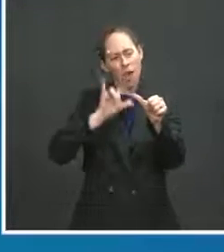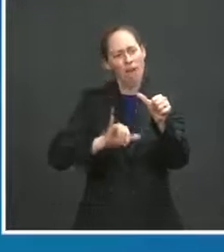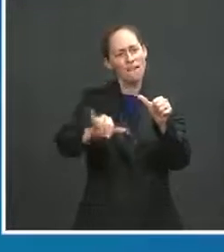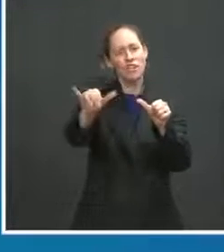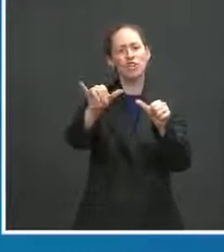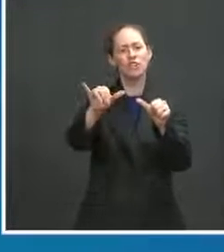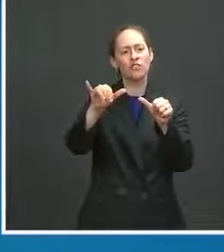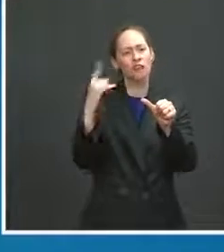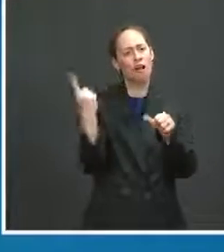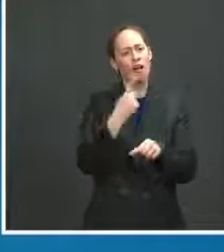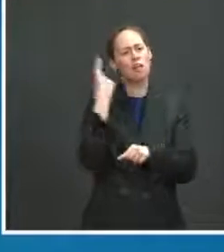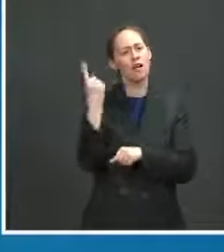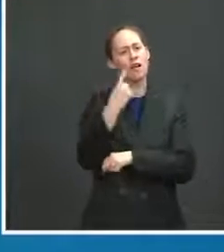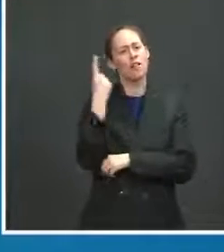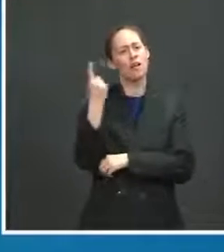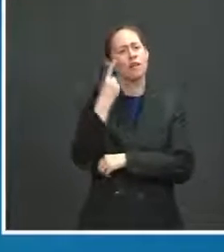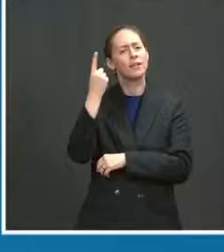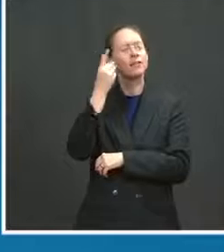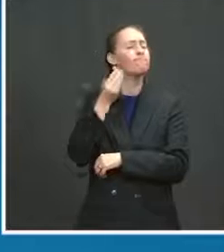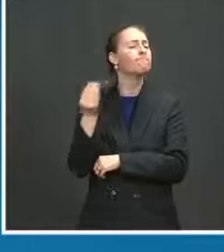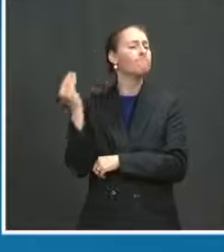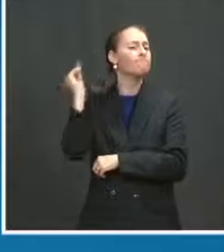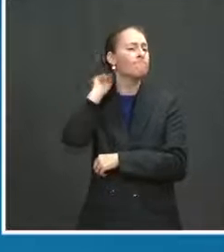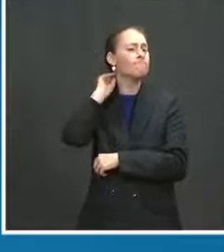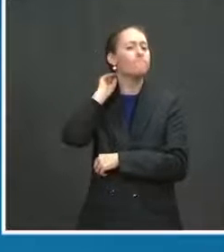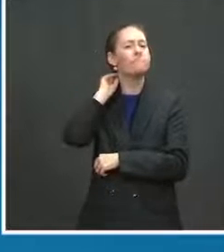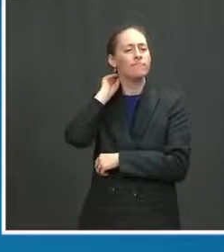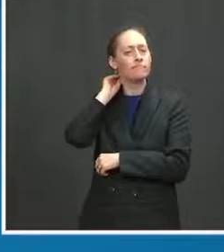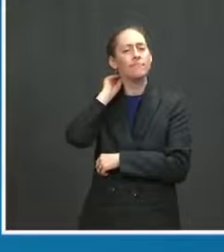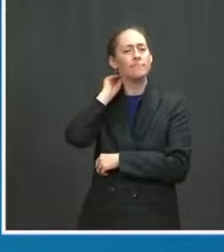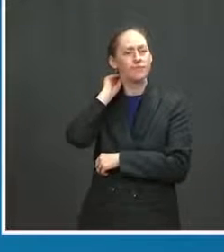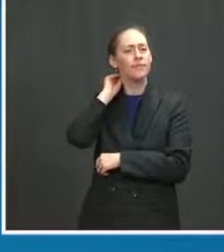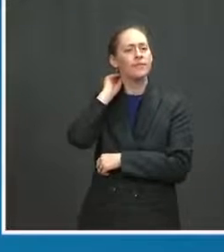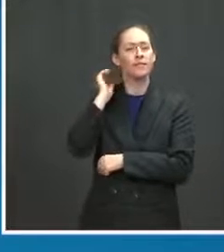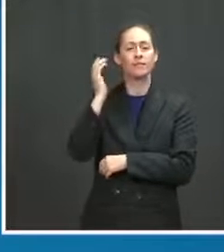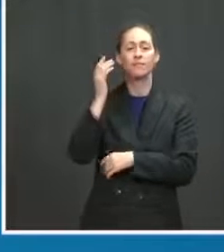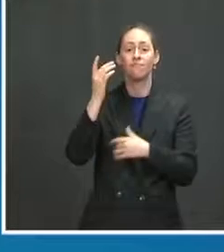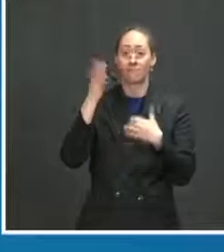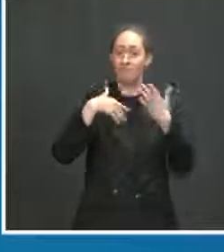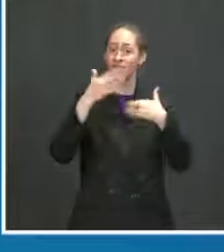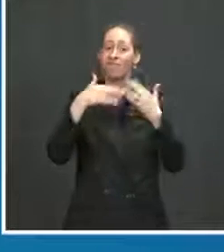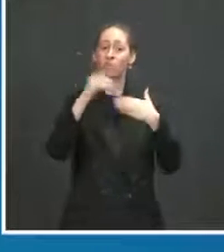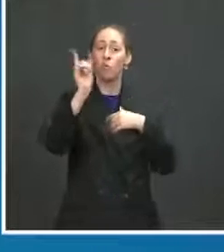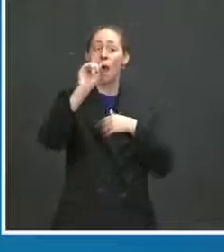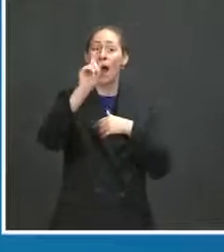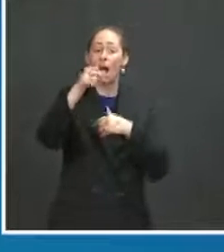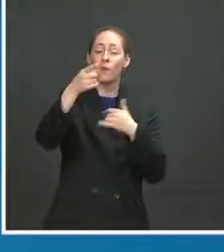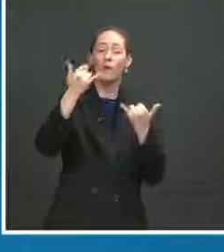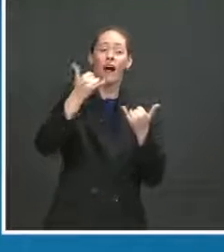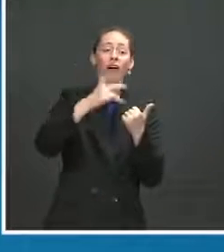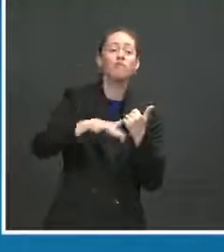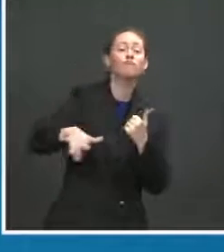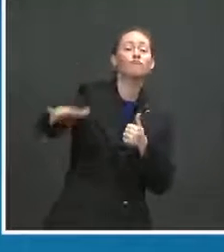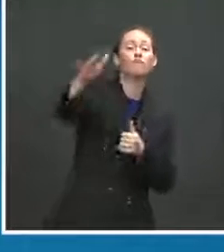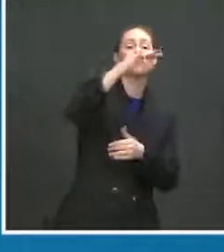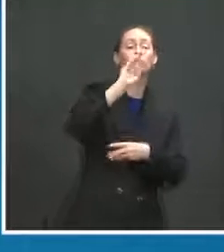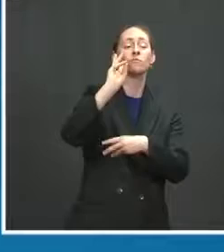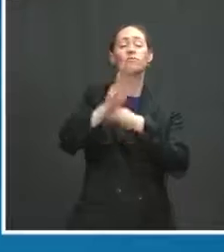world, because the world you all are walking into is rapidly changing.